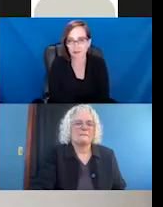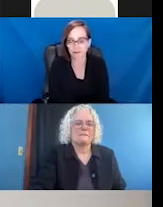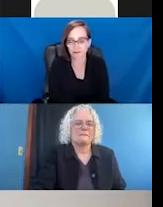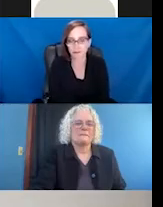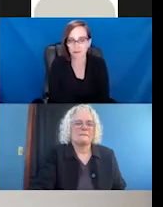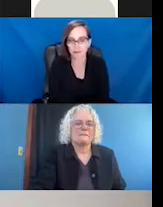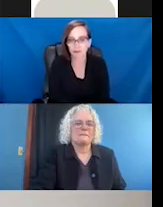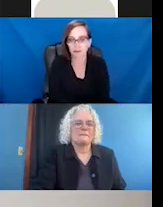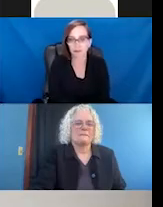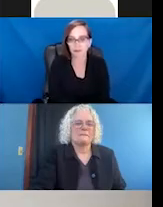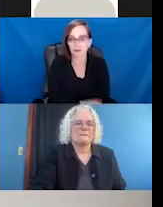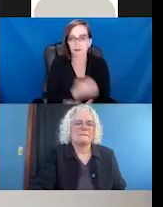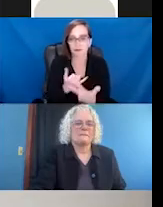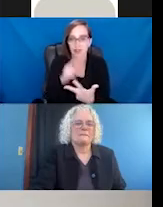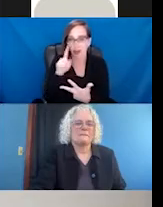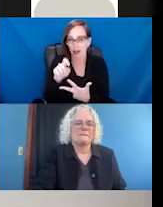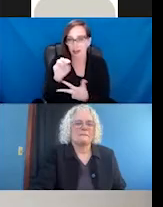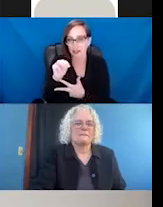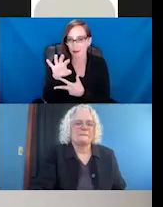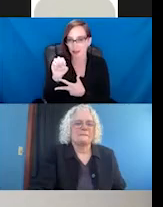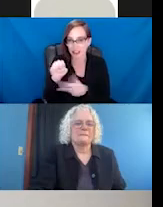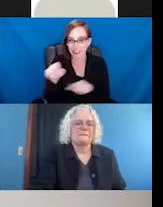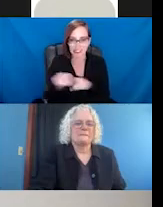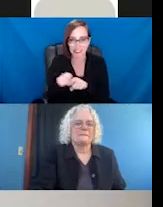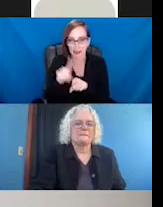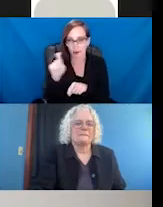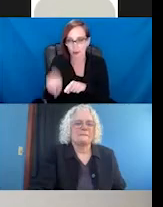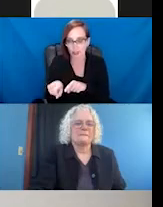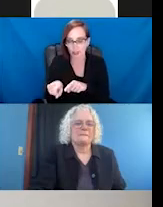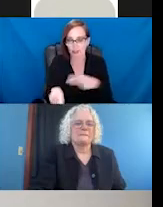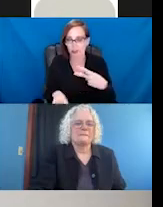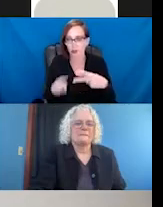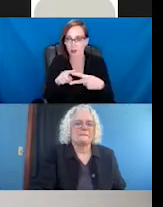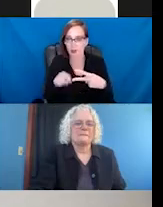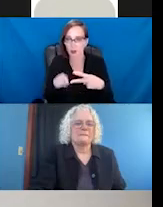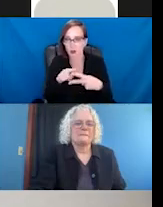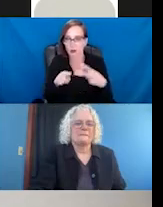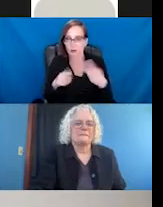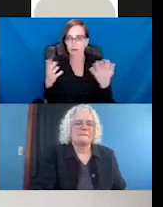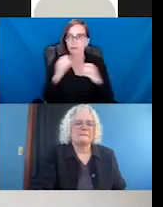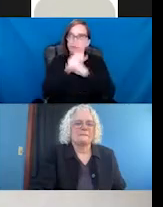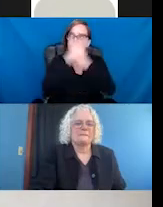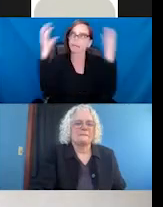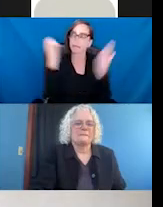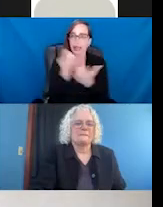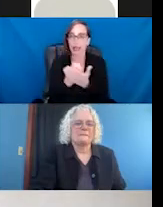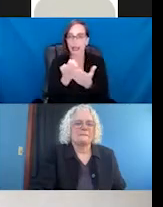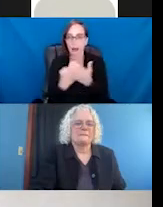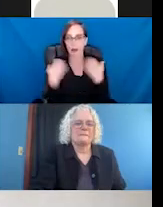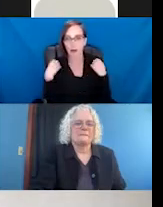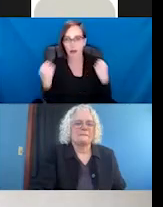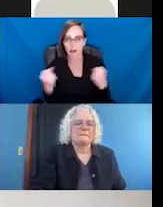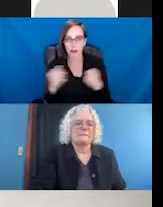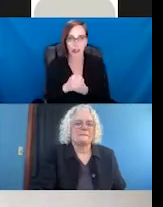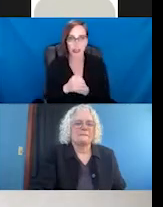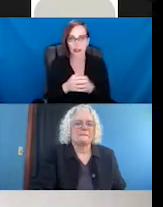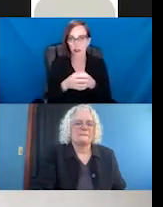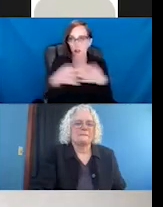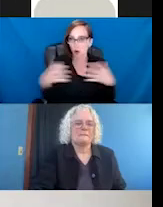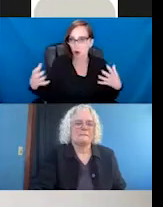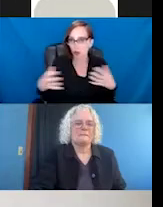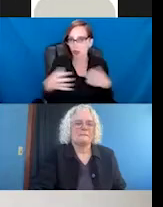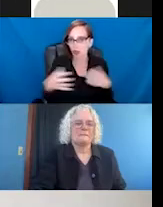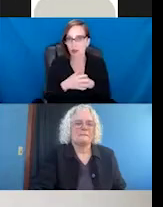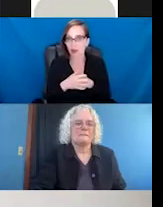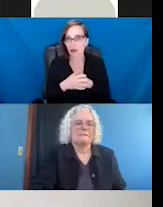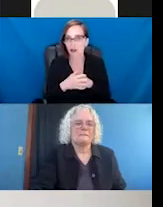Melanie, in terms of that same question around, as you think about kind of economic recovery and potential economic expansion,